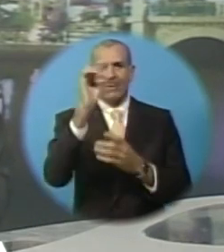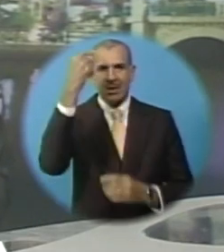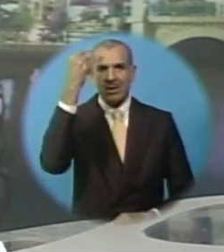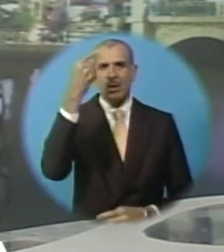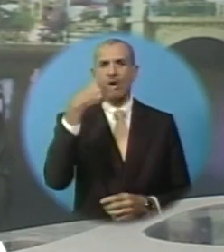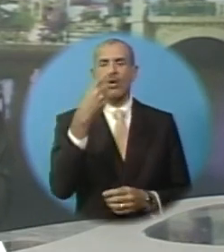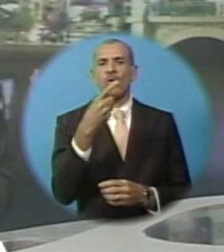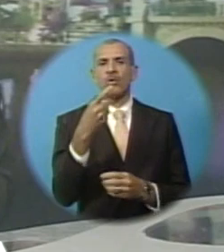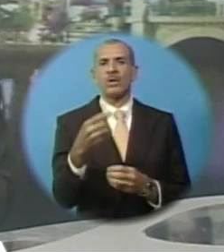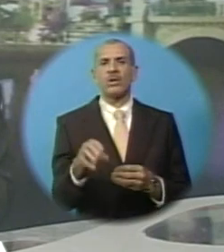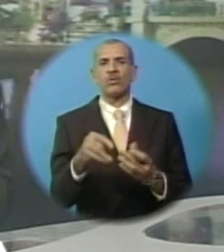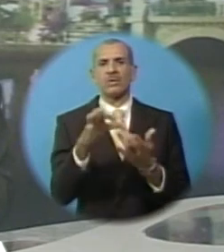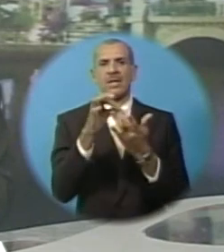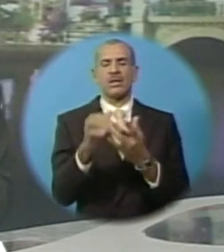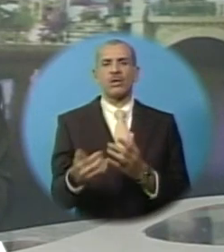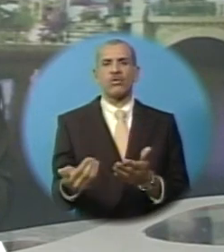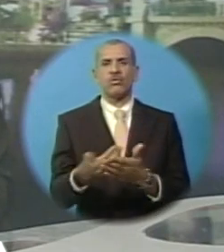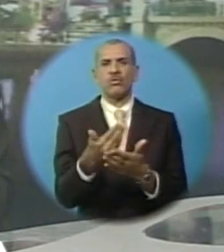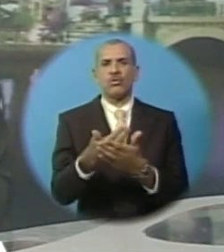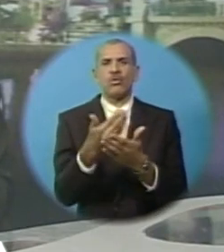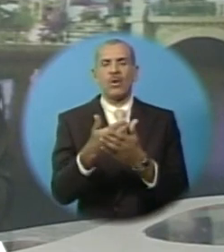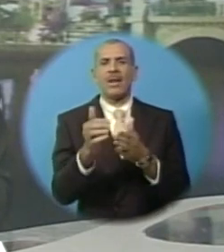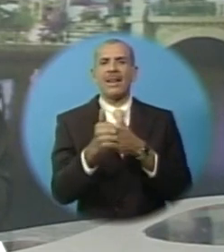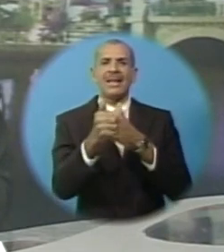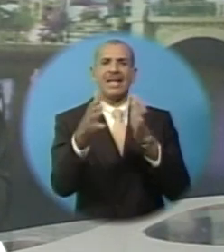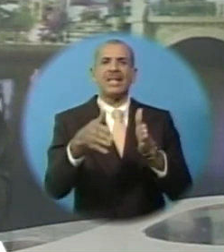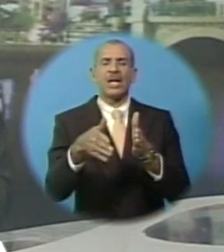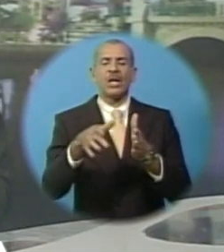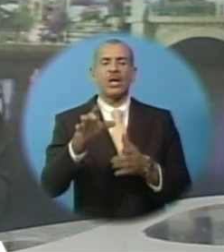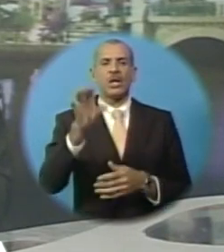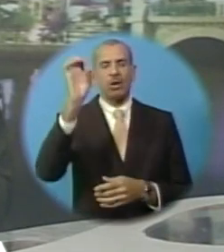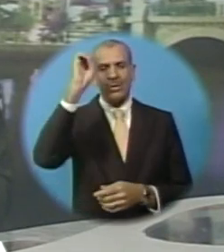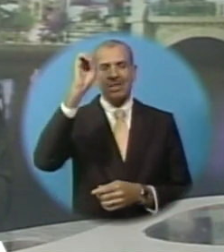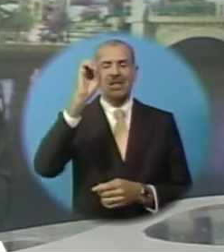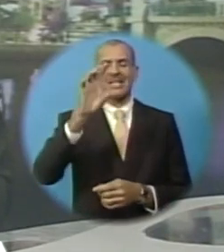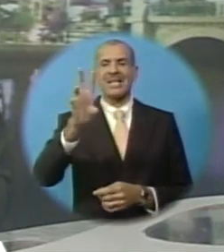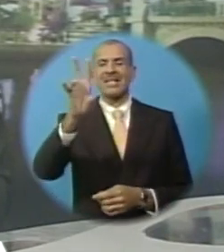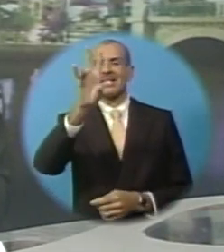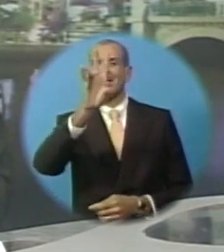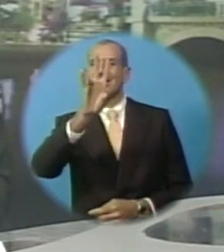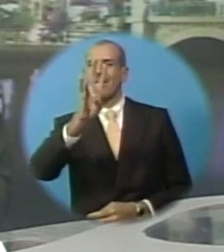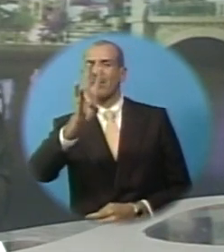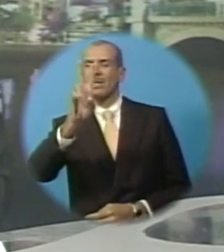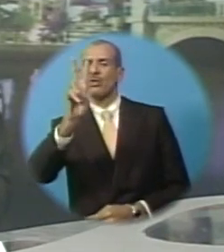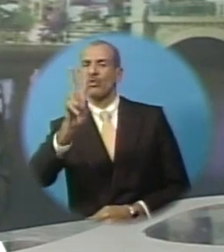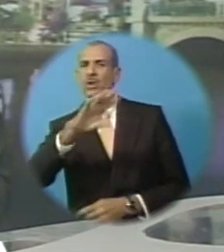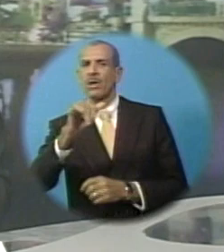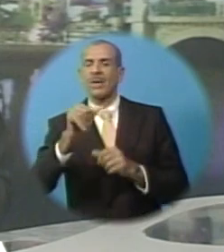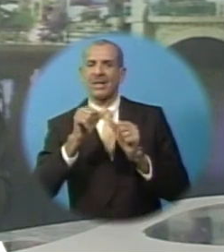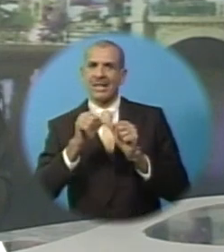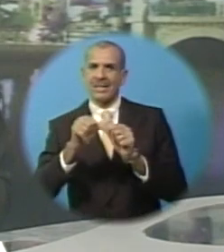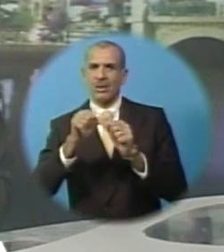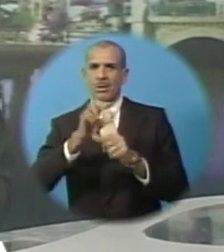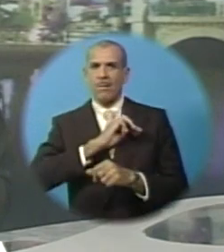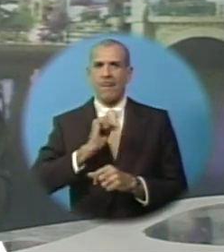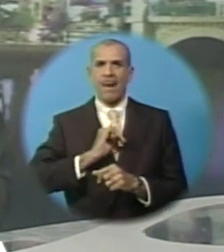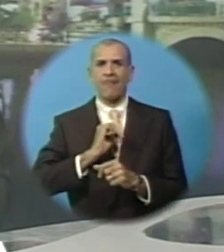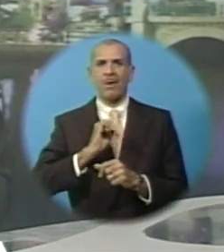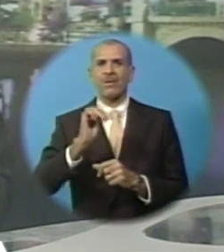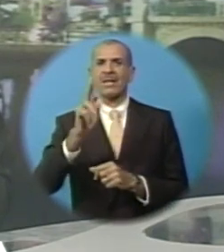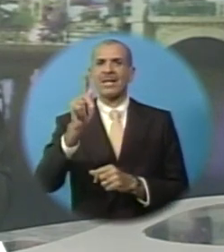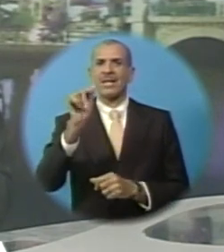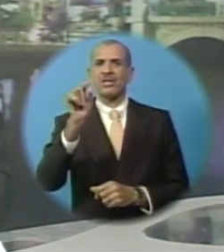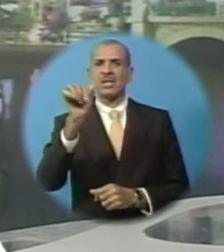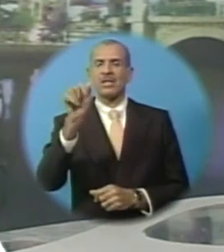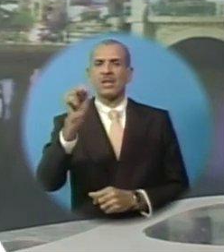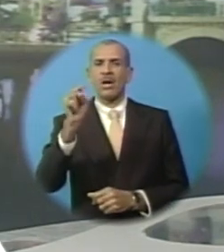as the new opposition leader. Eustace, a 72-year-old economist, will however remain Member of Parliament for East Kingstown, which